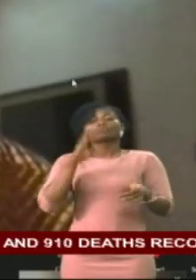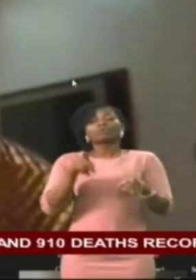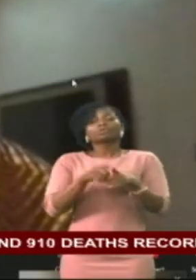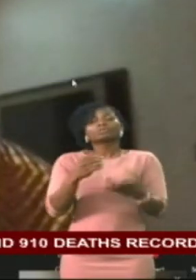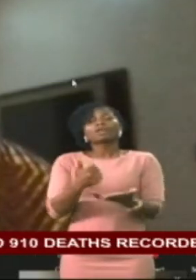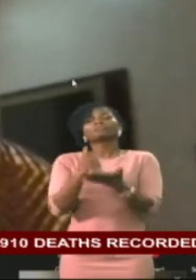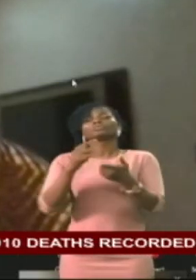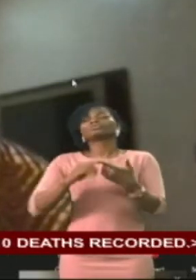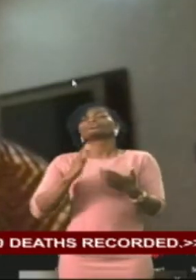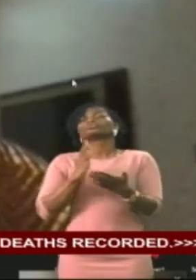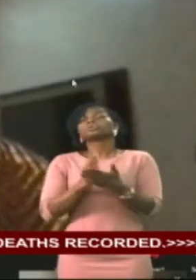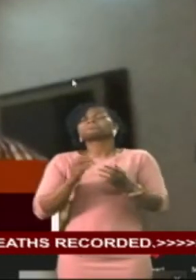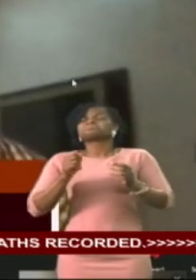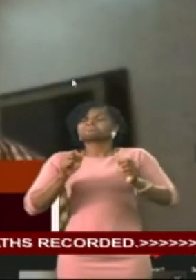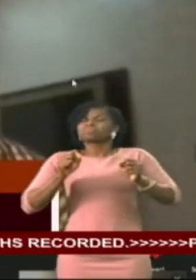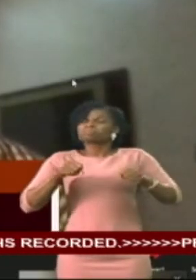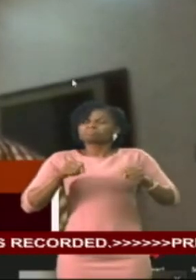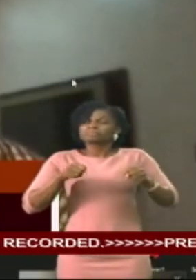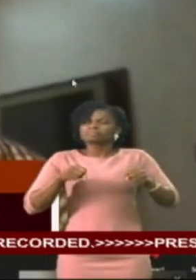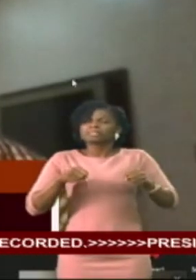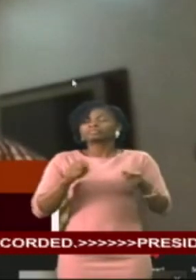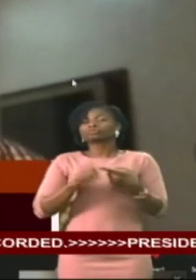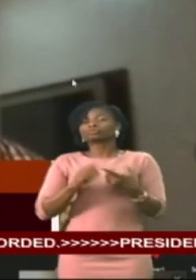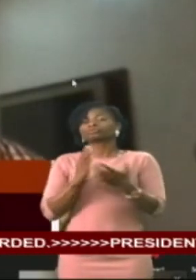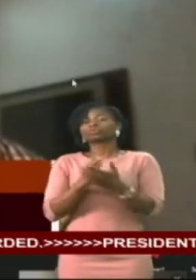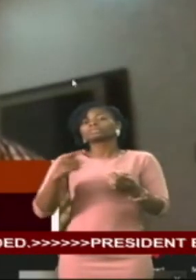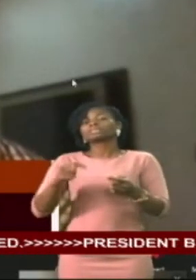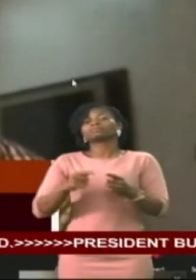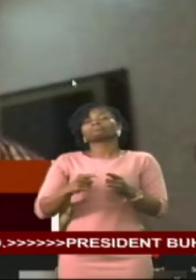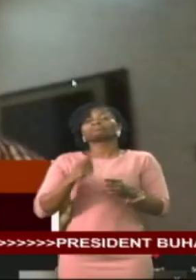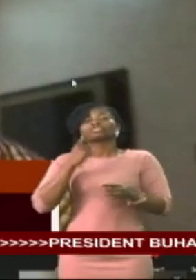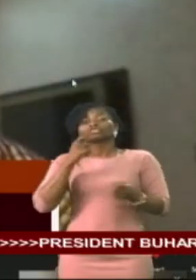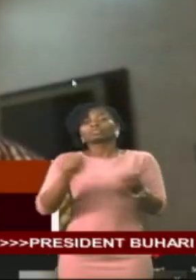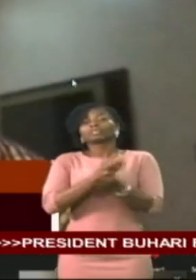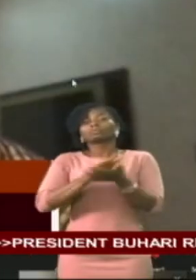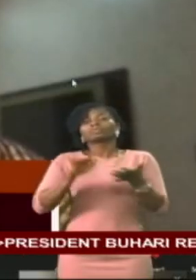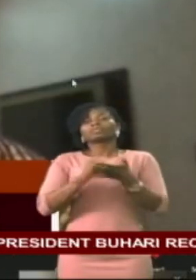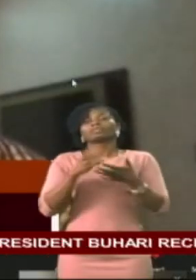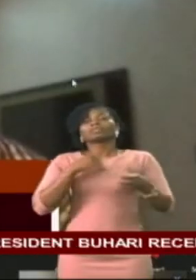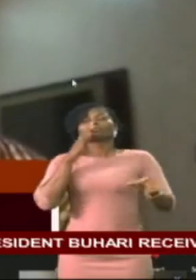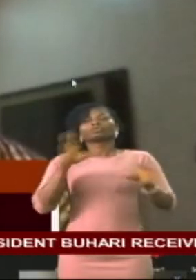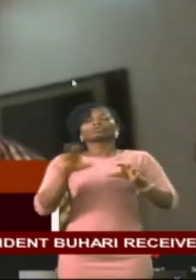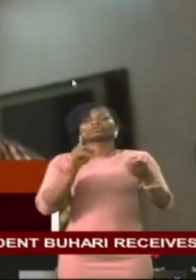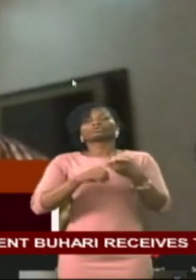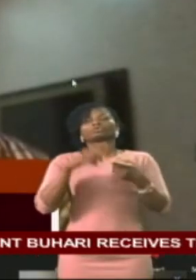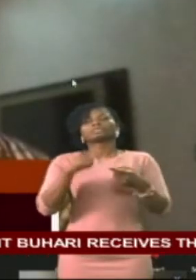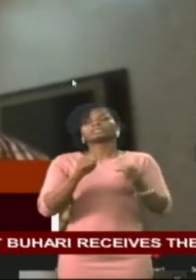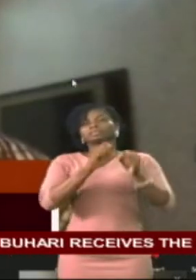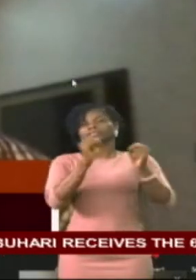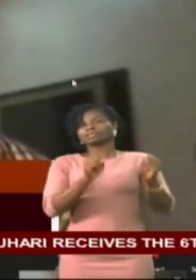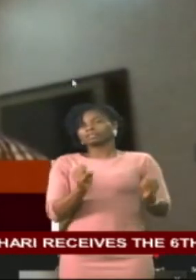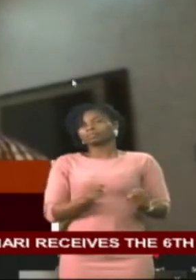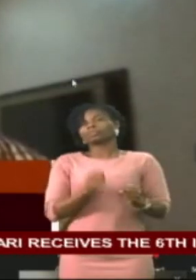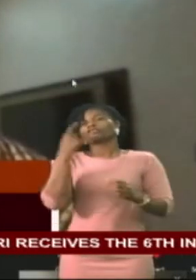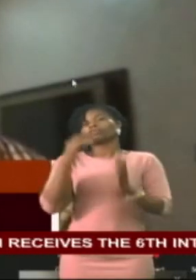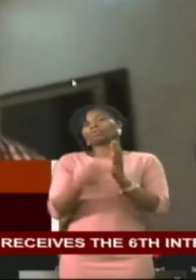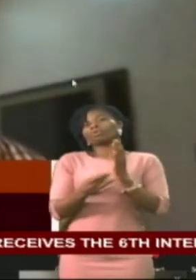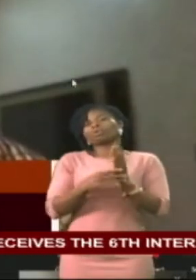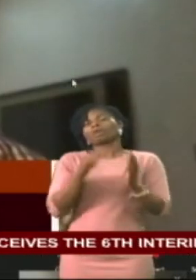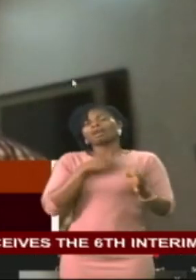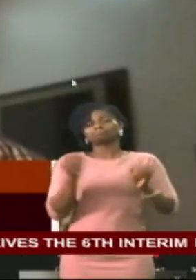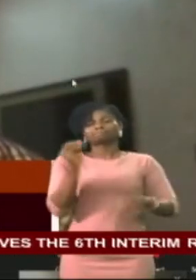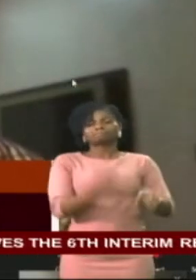stop, possibly, hopefully, stop the great damage that's been done to the mangrove system from oil spills, for dumping of all